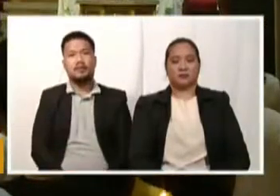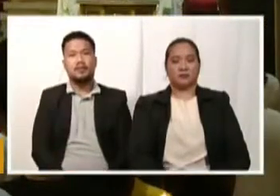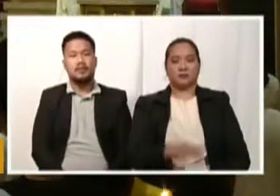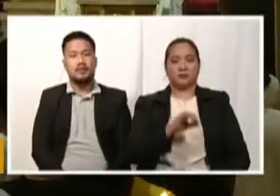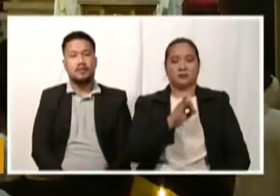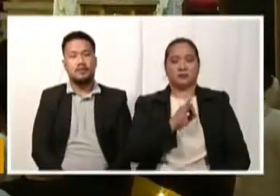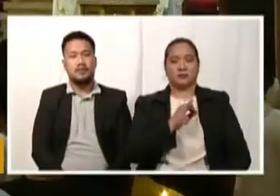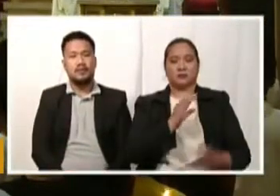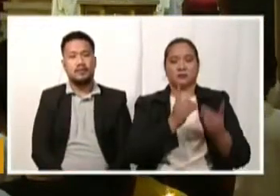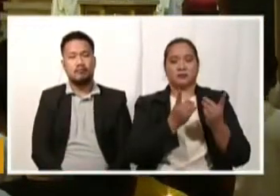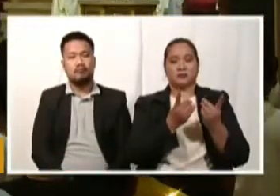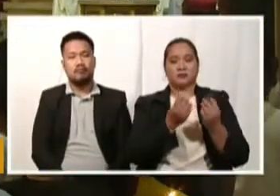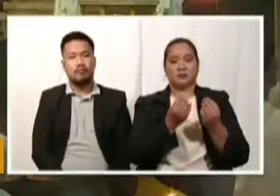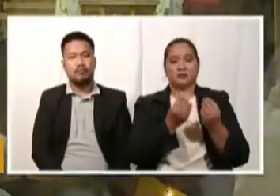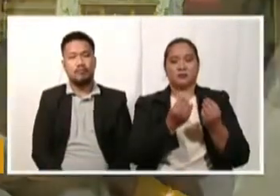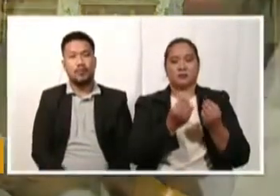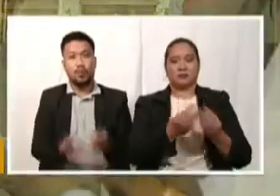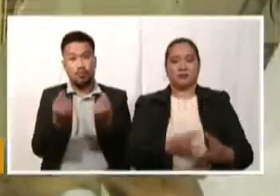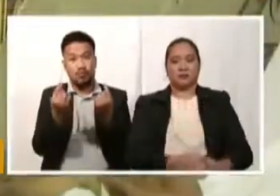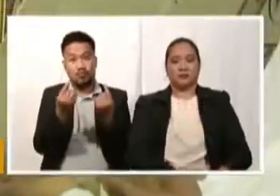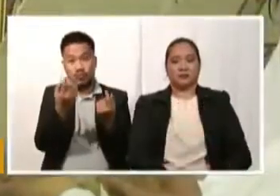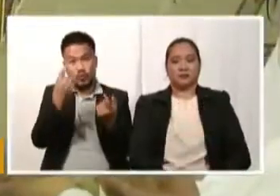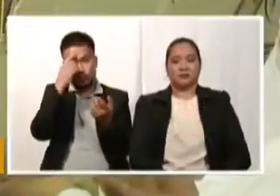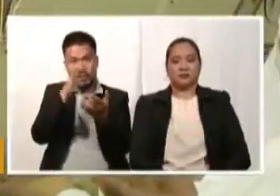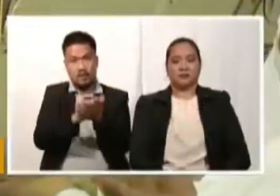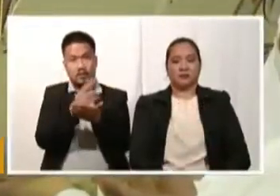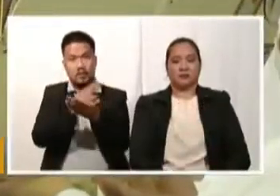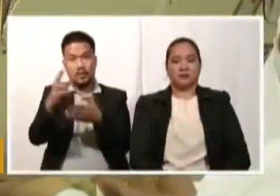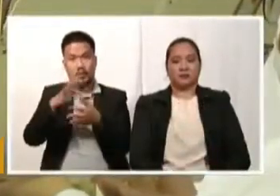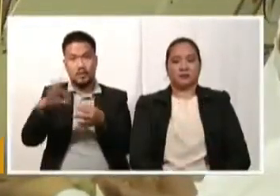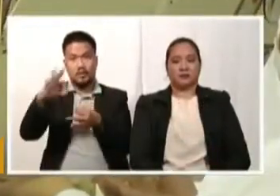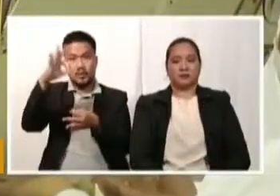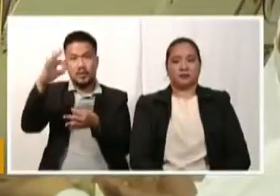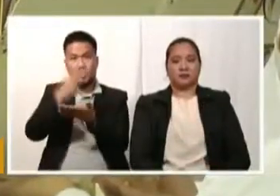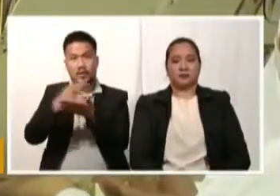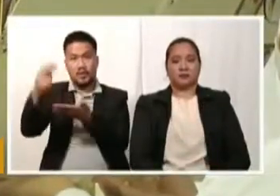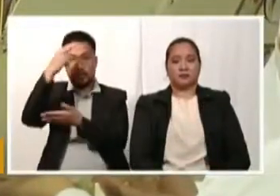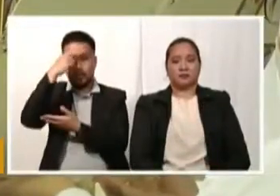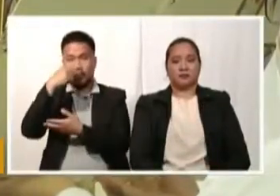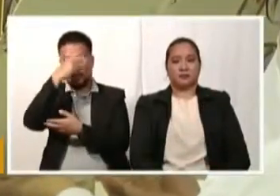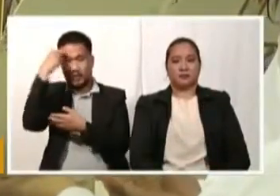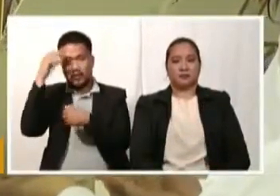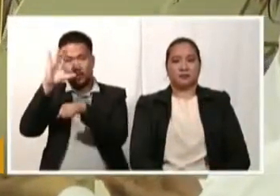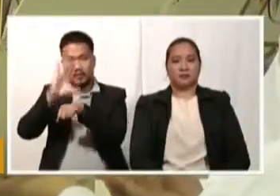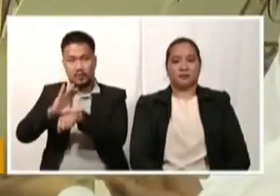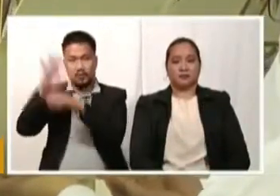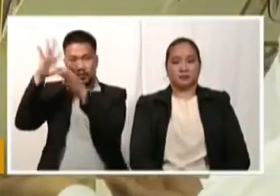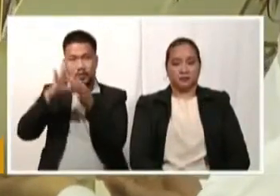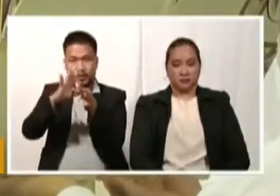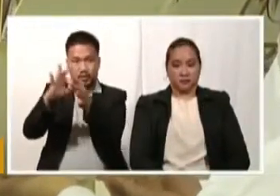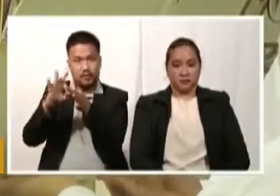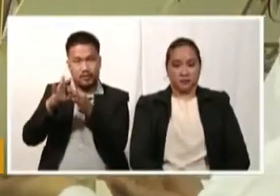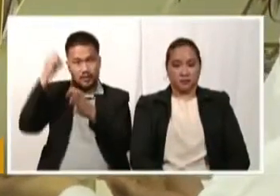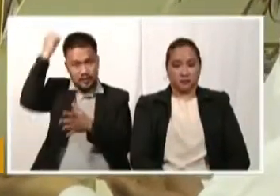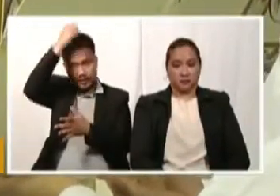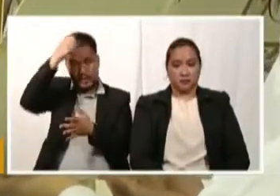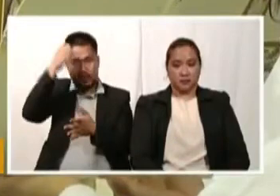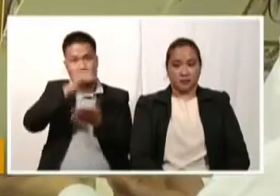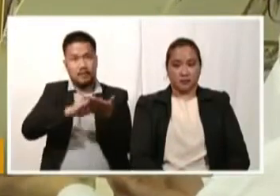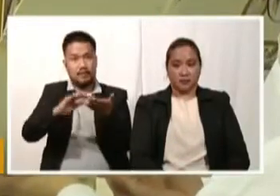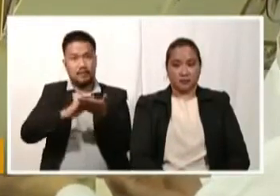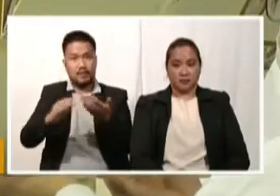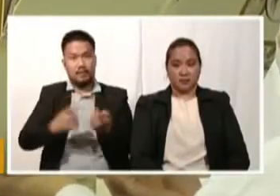do. Do you believe in the Holy Spirit, the Holy Catholic Church, the communion of